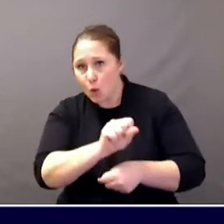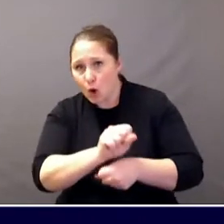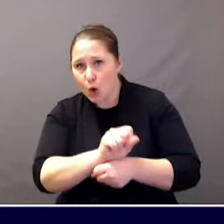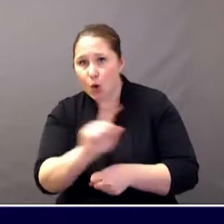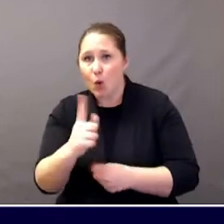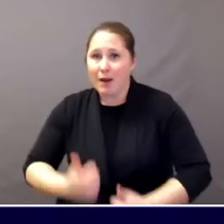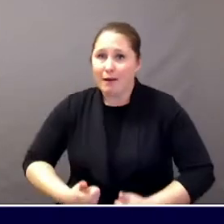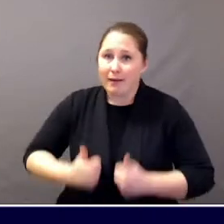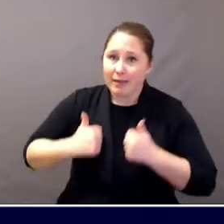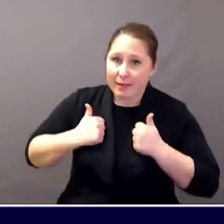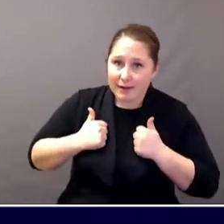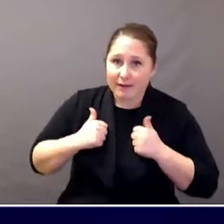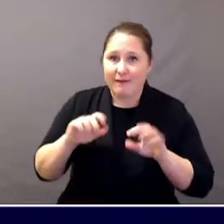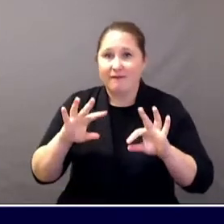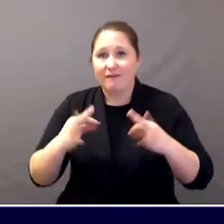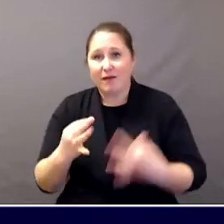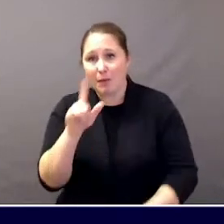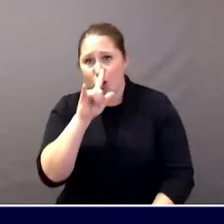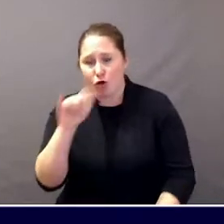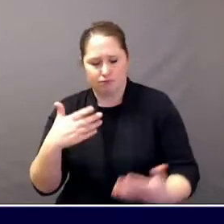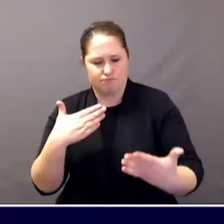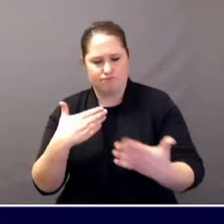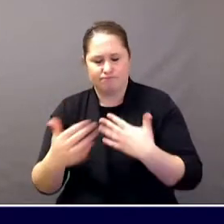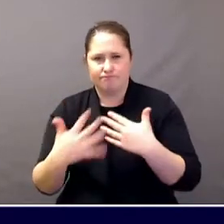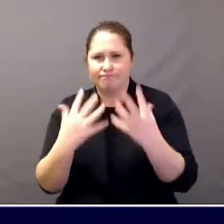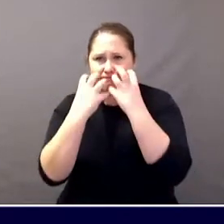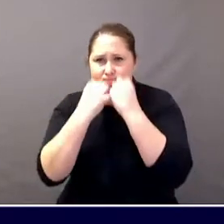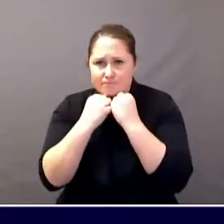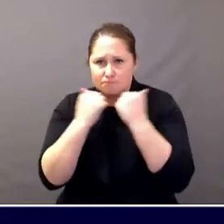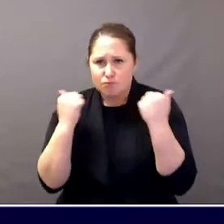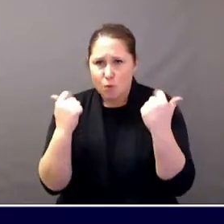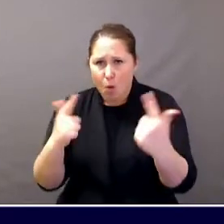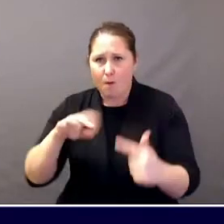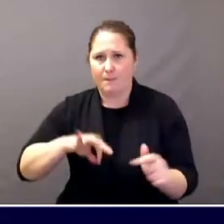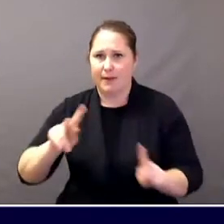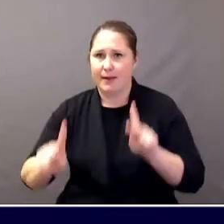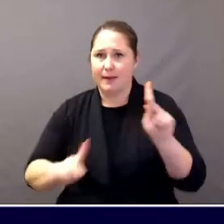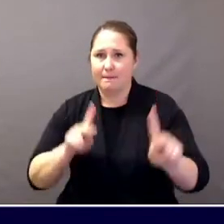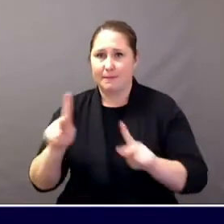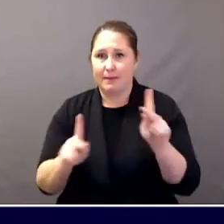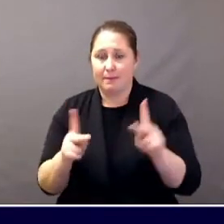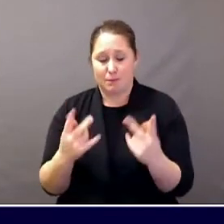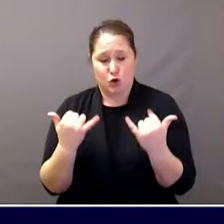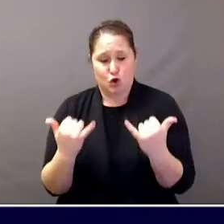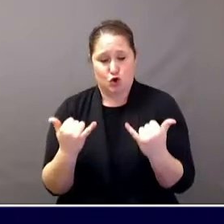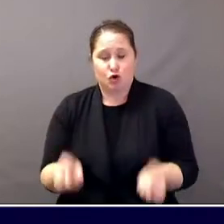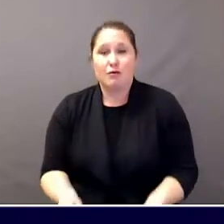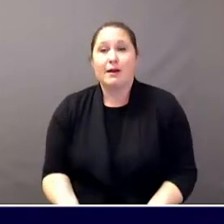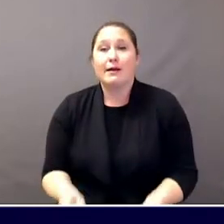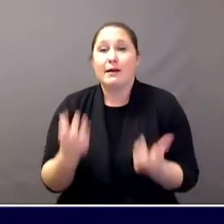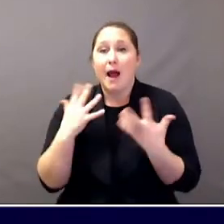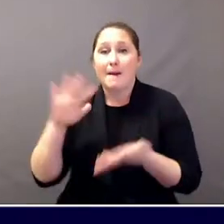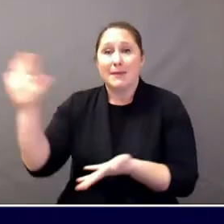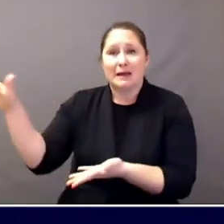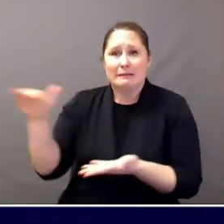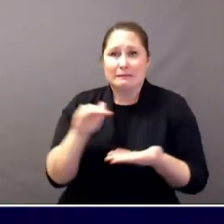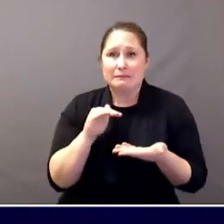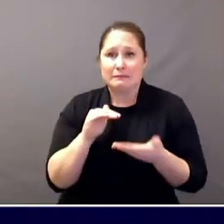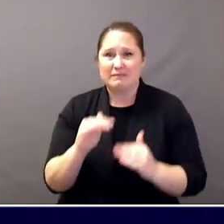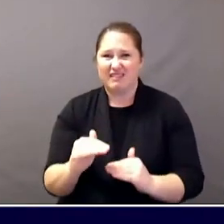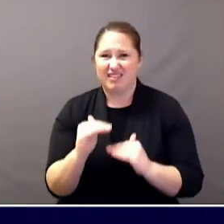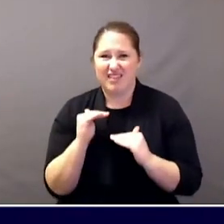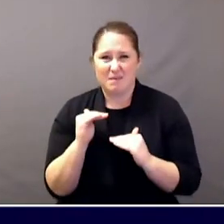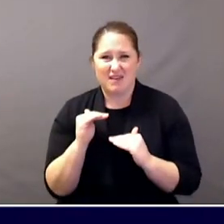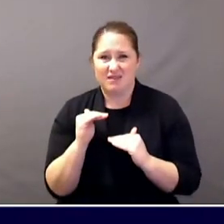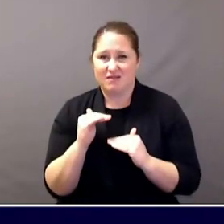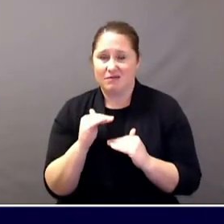situation. Right now, with our limited supply of vaccines, we just have to focus on saving as many lives as